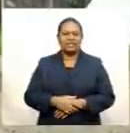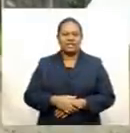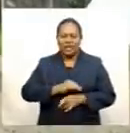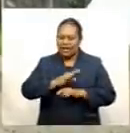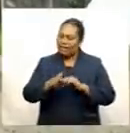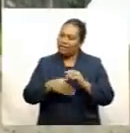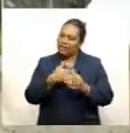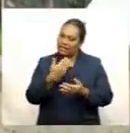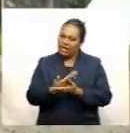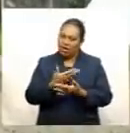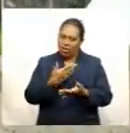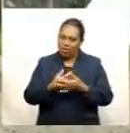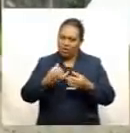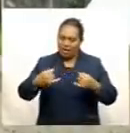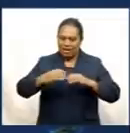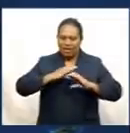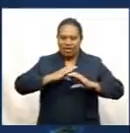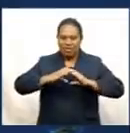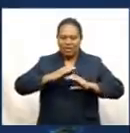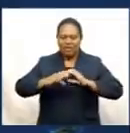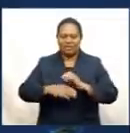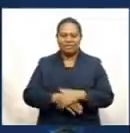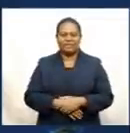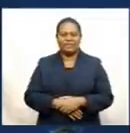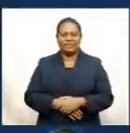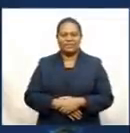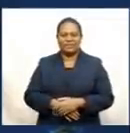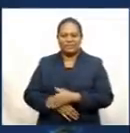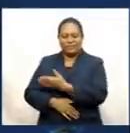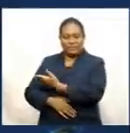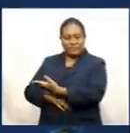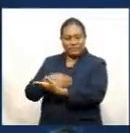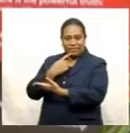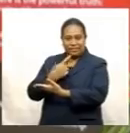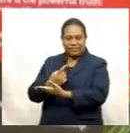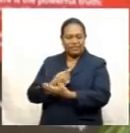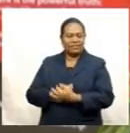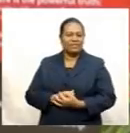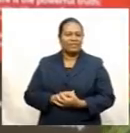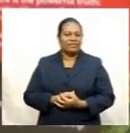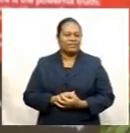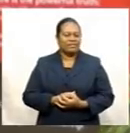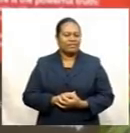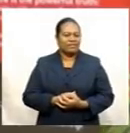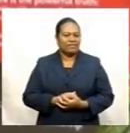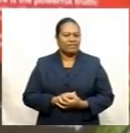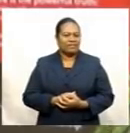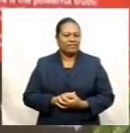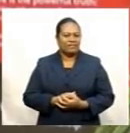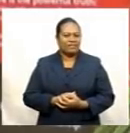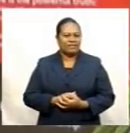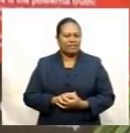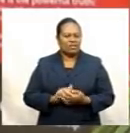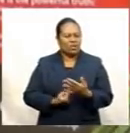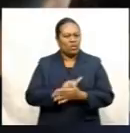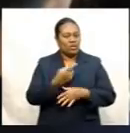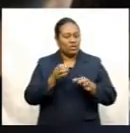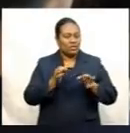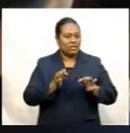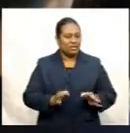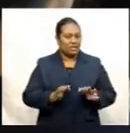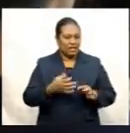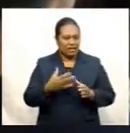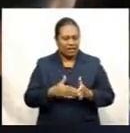through online platforms. There is a sisterhood available to them, if only they decide to reach